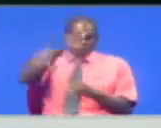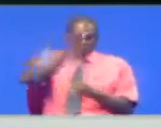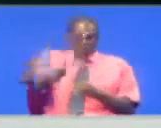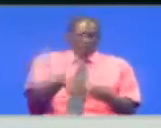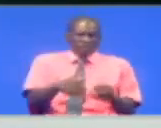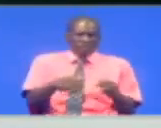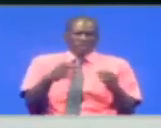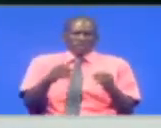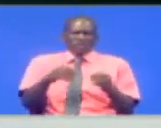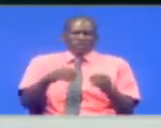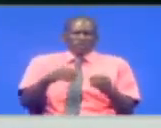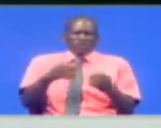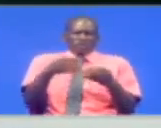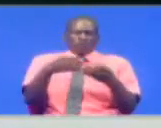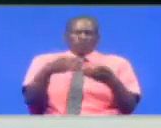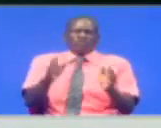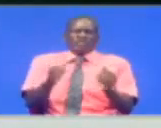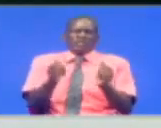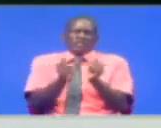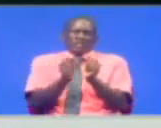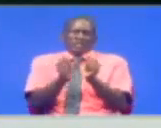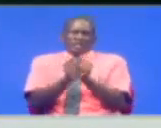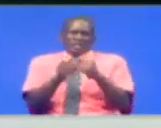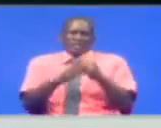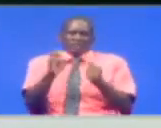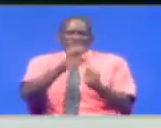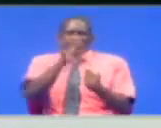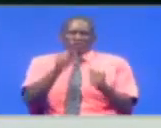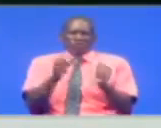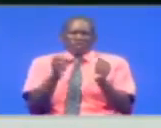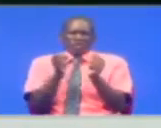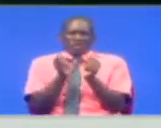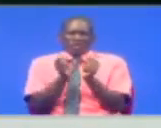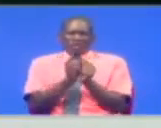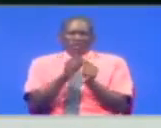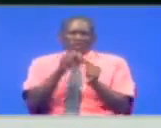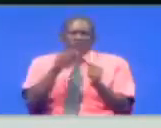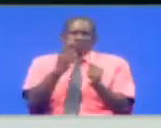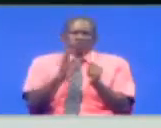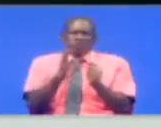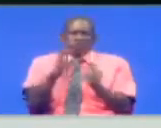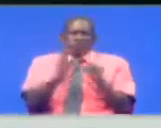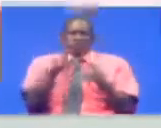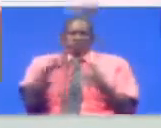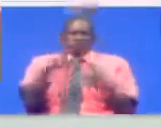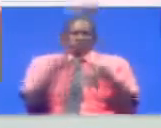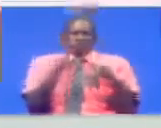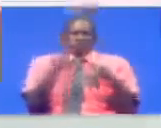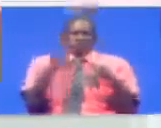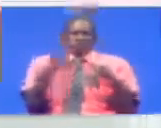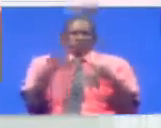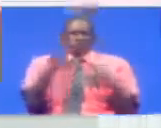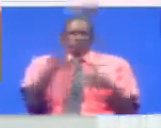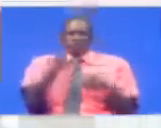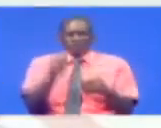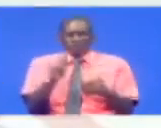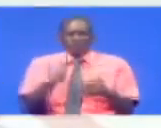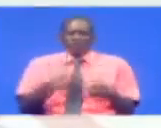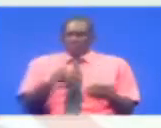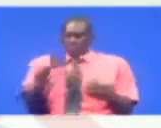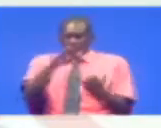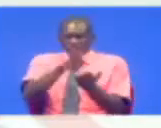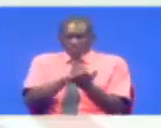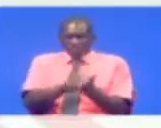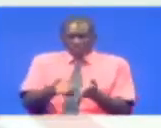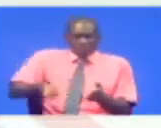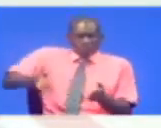dipping 11% to 19.8 billion shillings, attributed to the effects of the pandemic. We have seen the bank increase